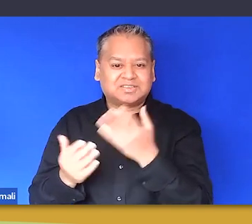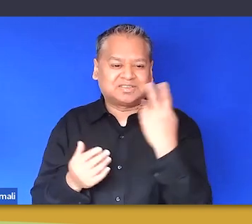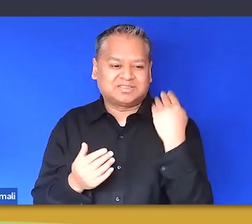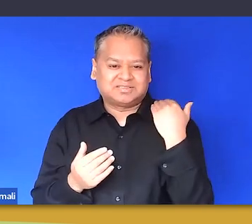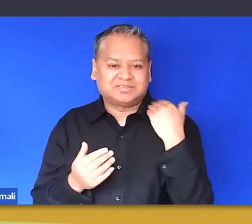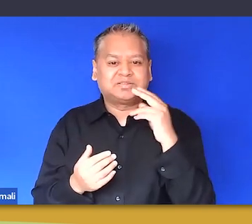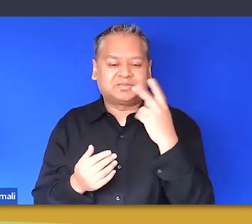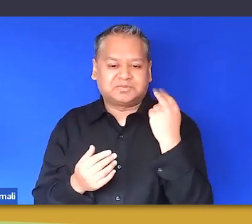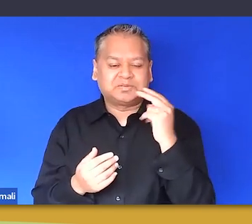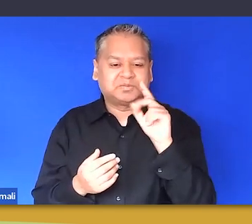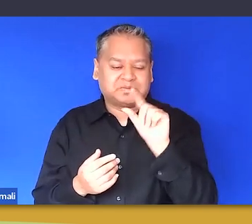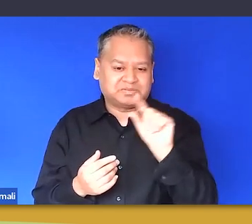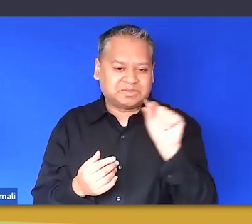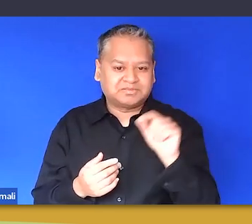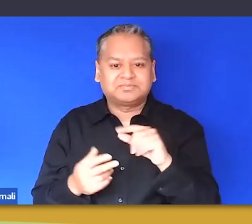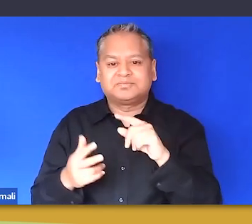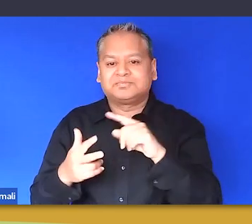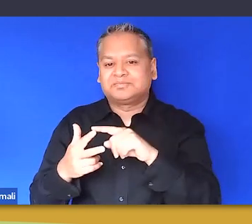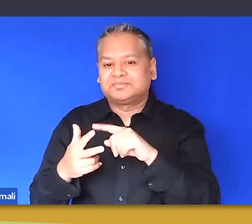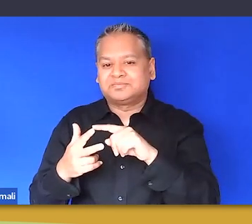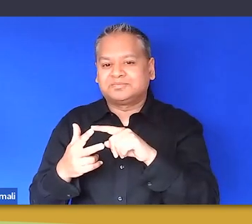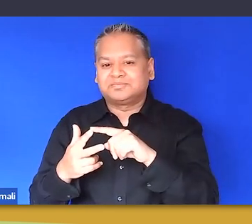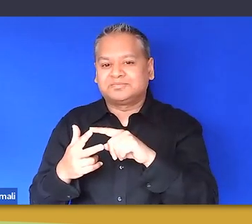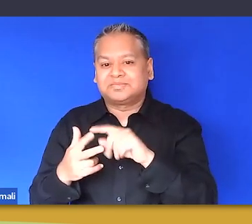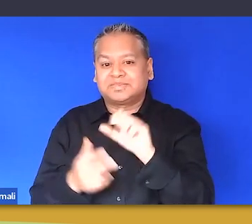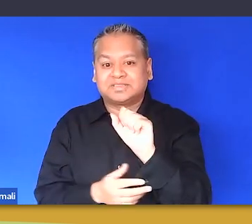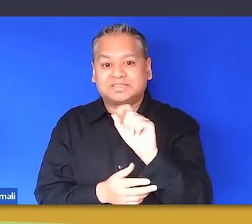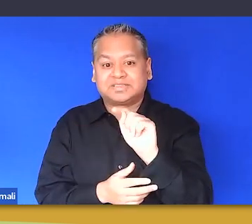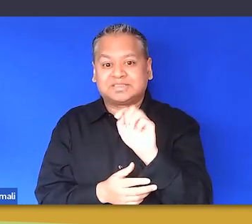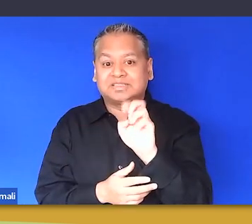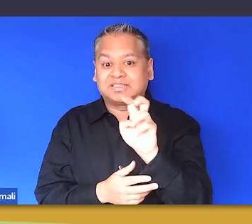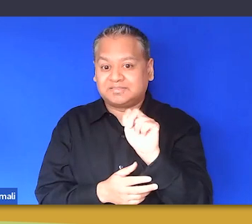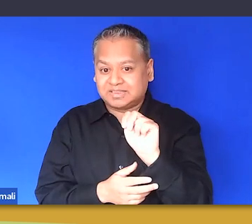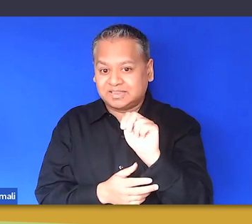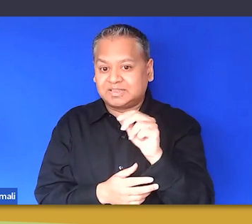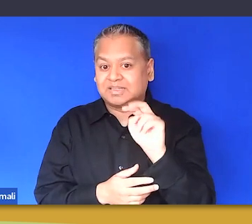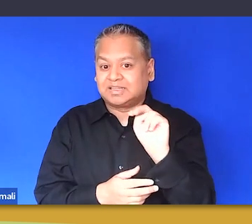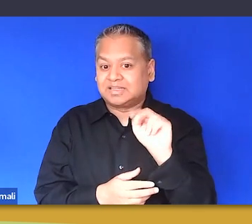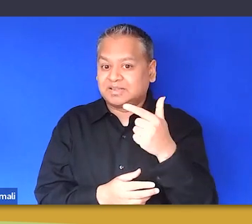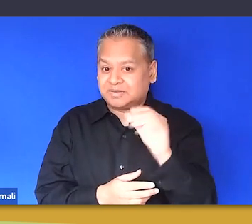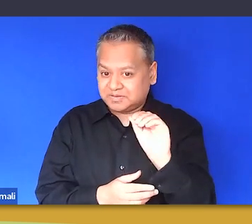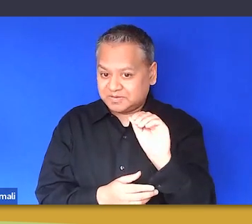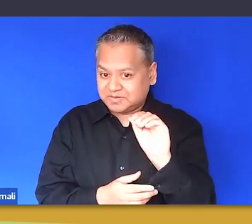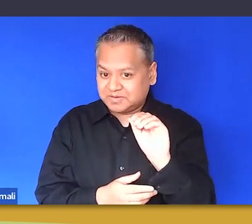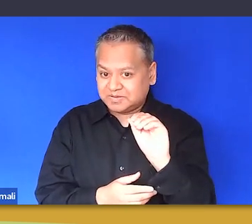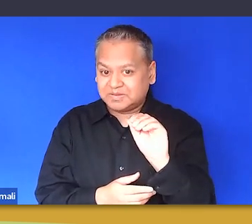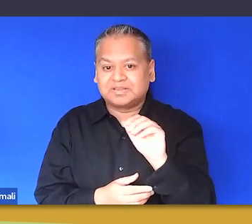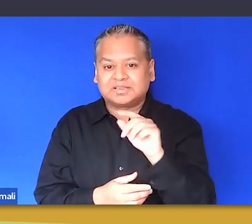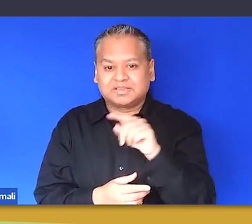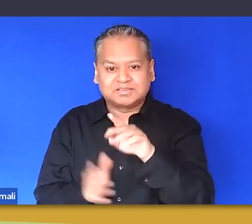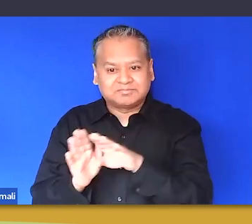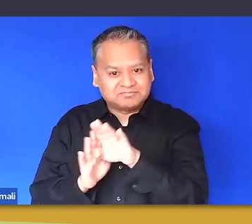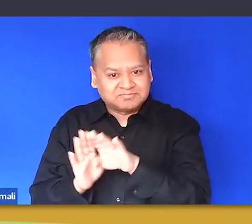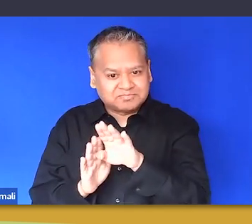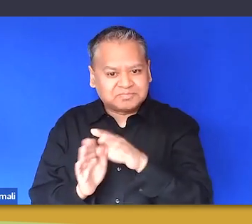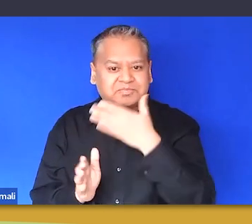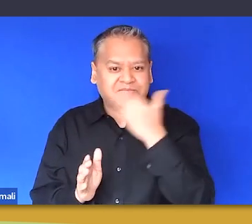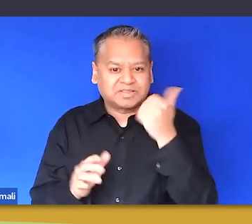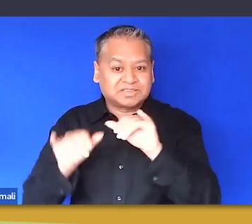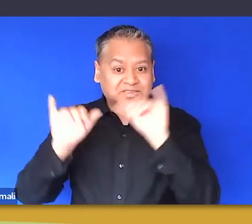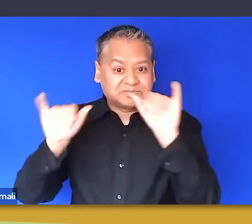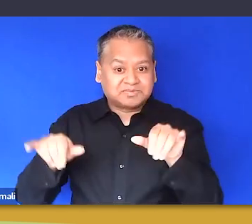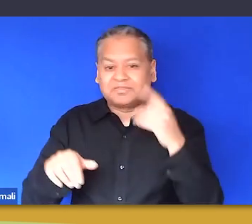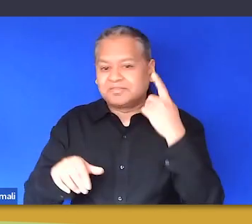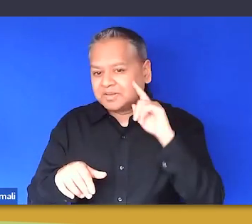advocacy for improvements to the reporting of hate crimes in Vancouver, as well as his work to promote equity for Asian